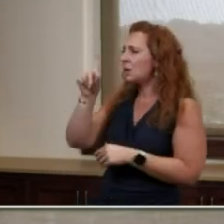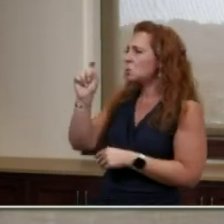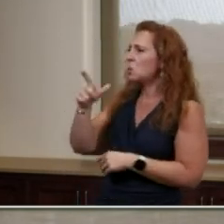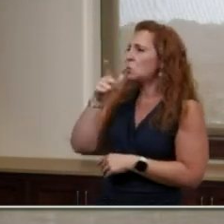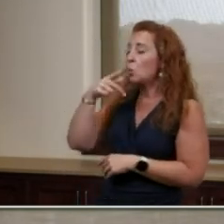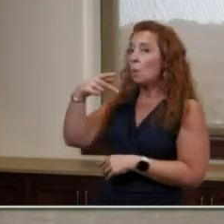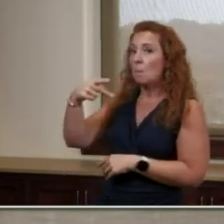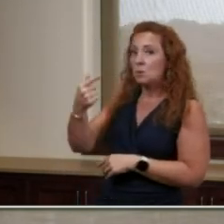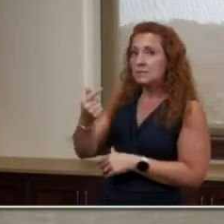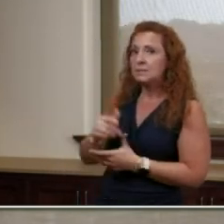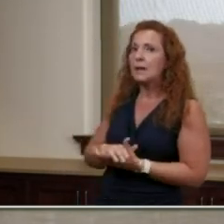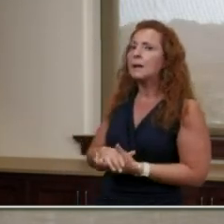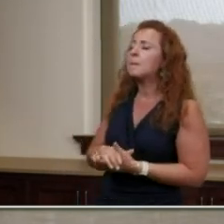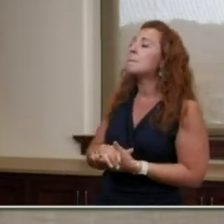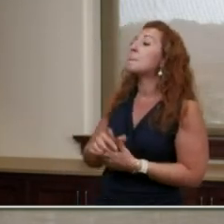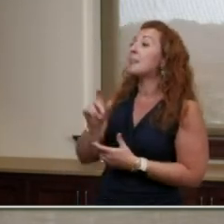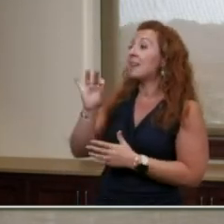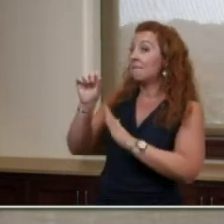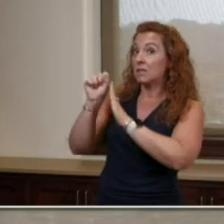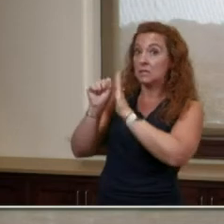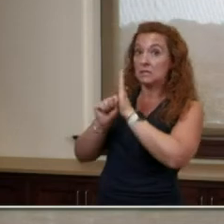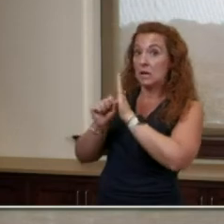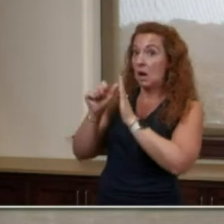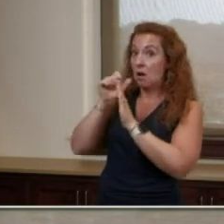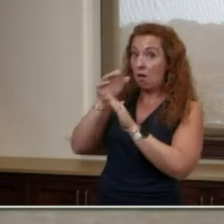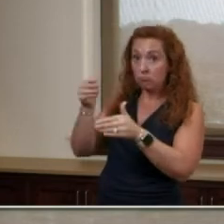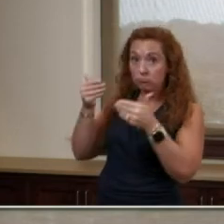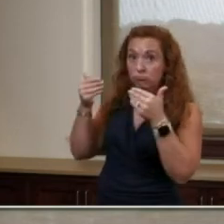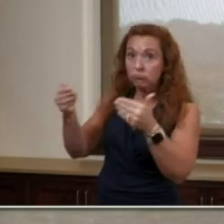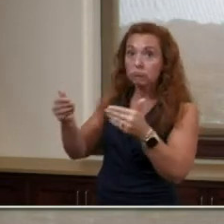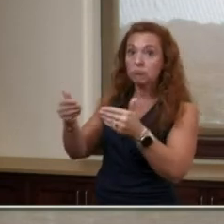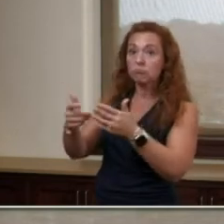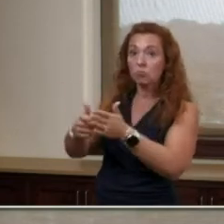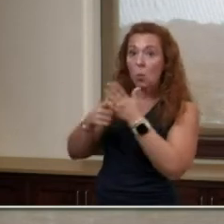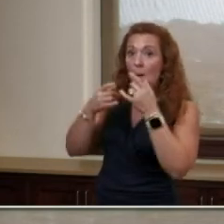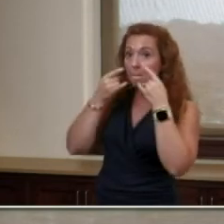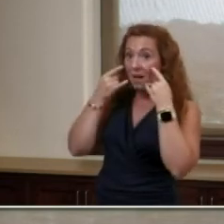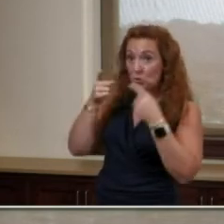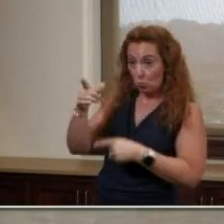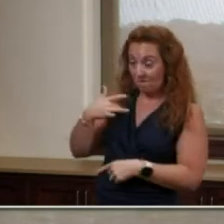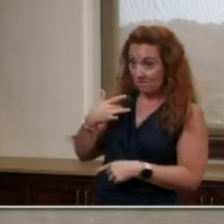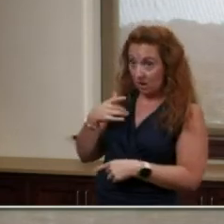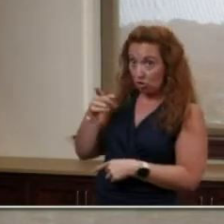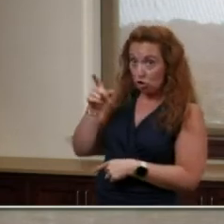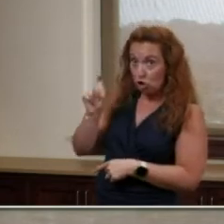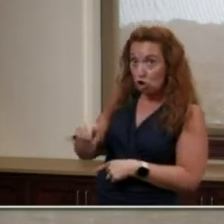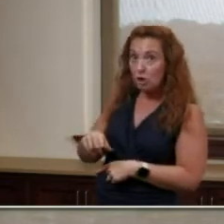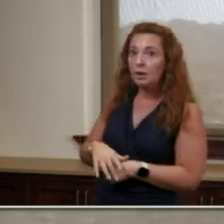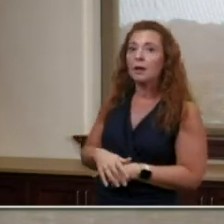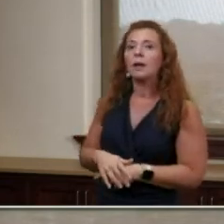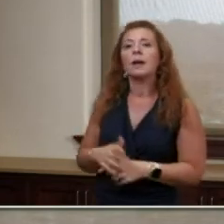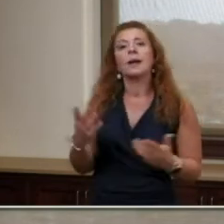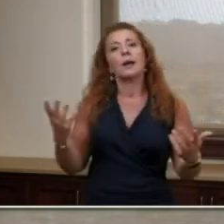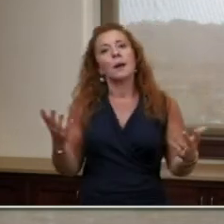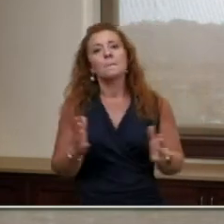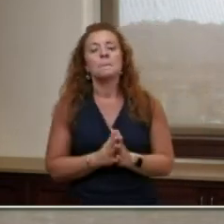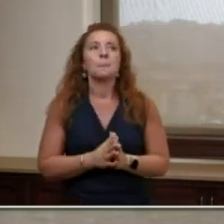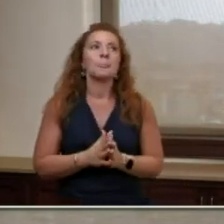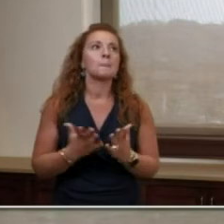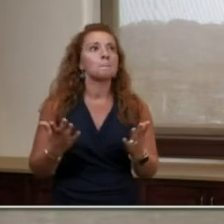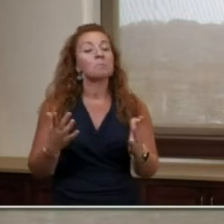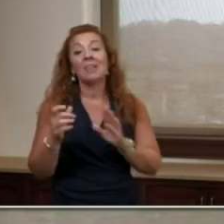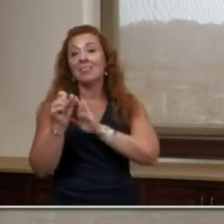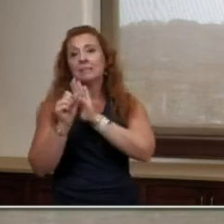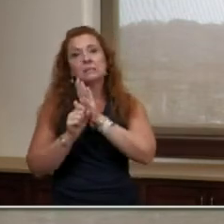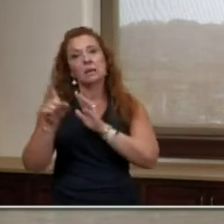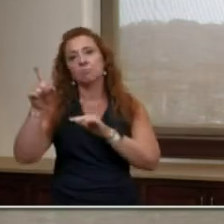the Post-Gazette. Even if the state doesn't move to enforce a mask mandate, do you think they should? Well, again, the state